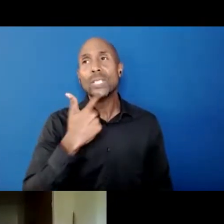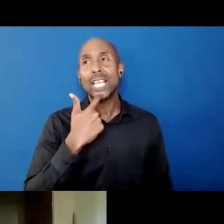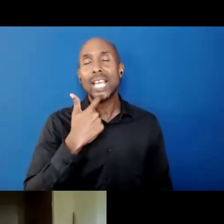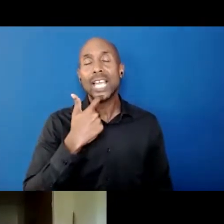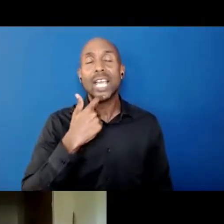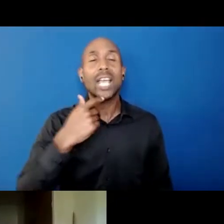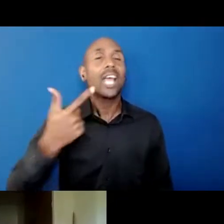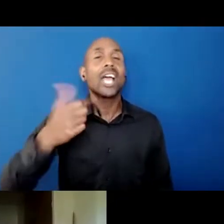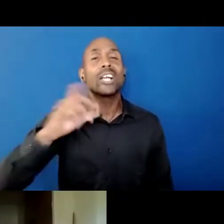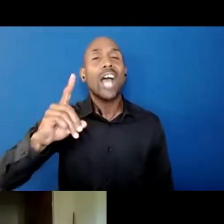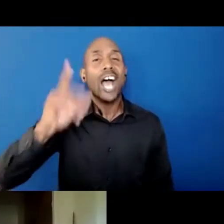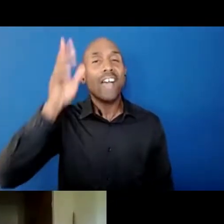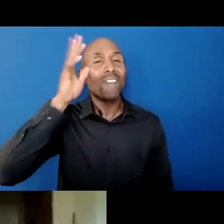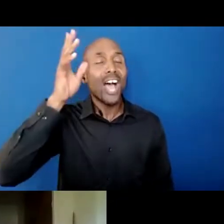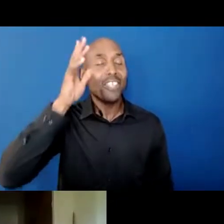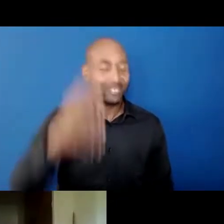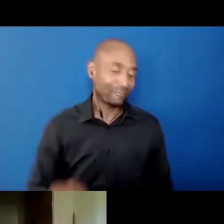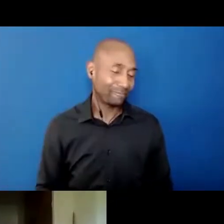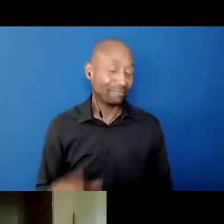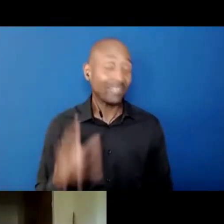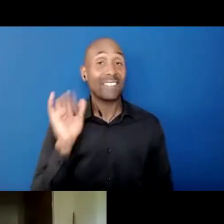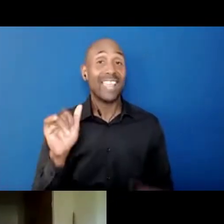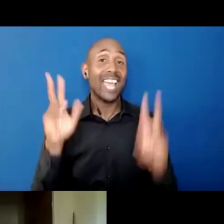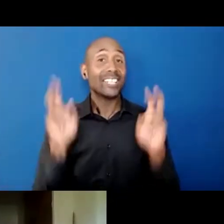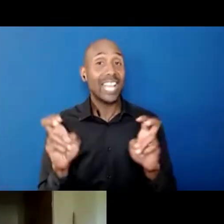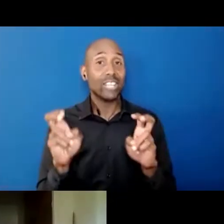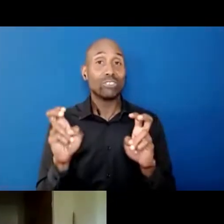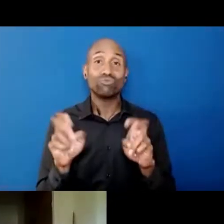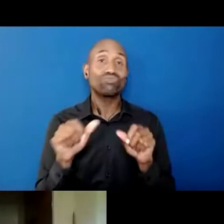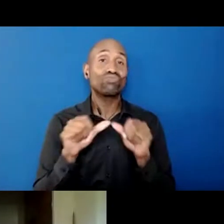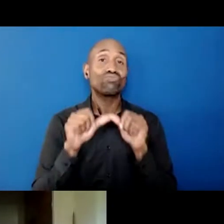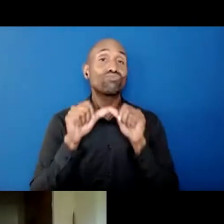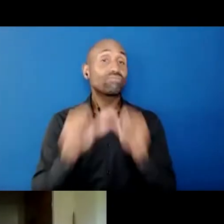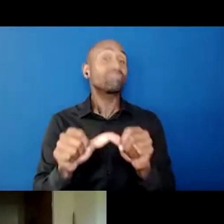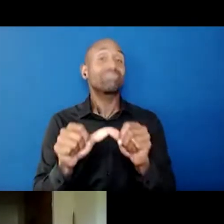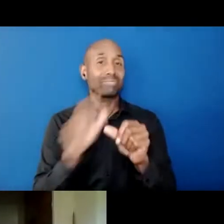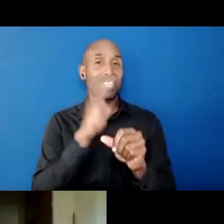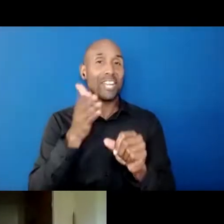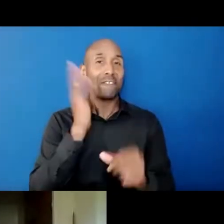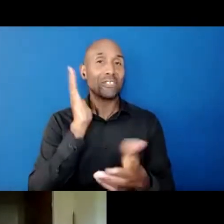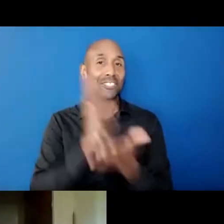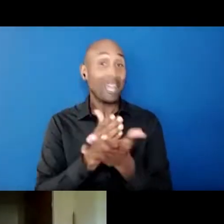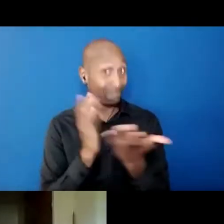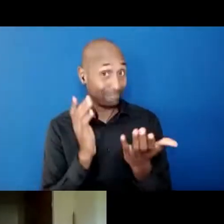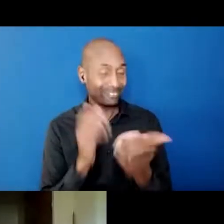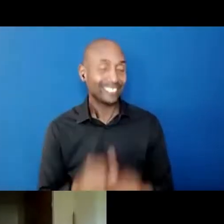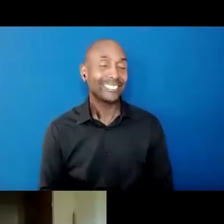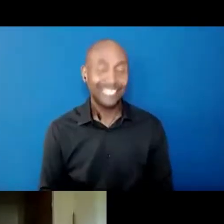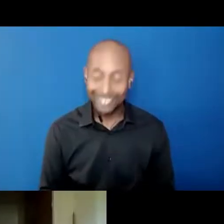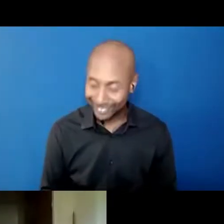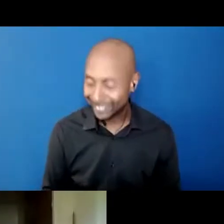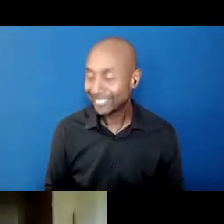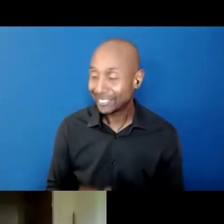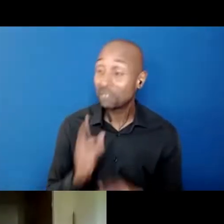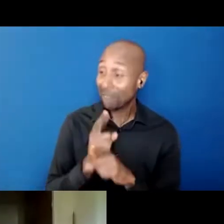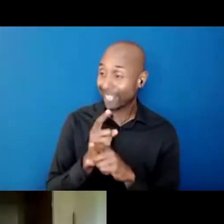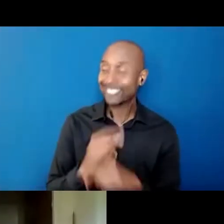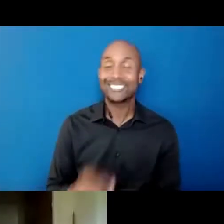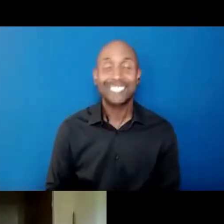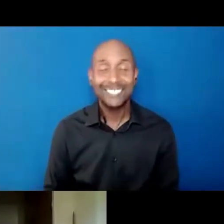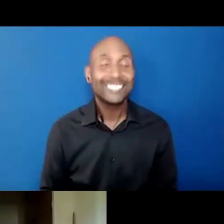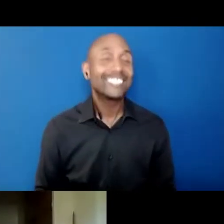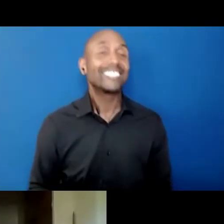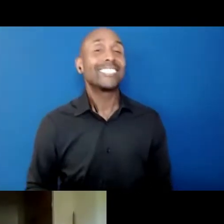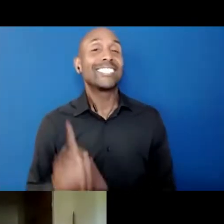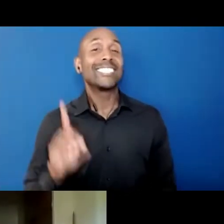evergreen kind of title, I think. That's right. But I'm really happy to be with you. For this